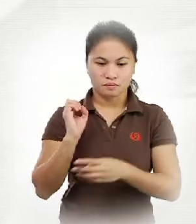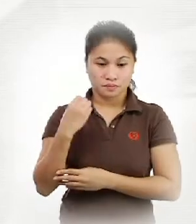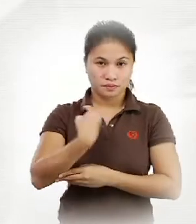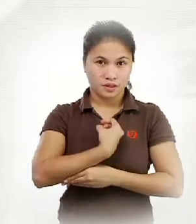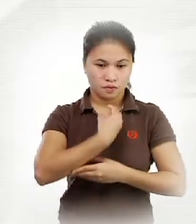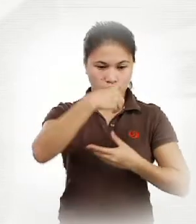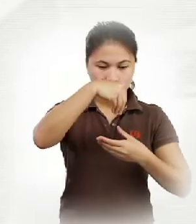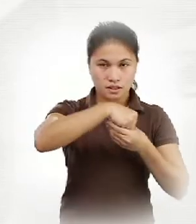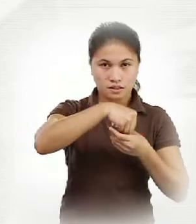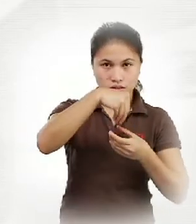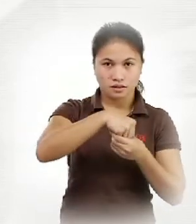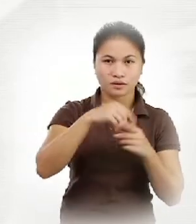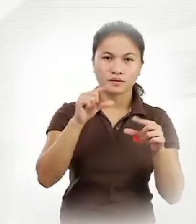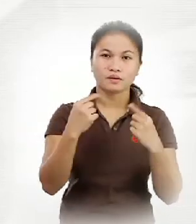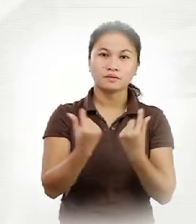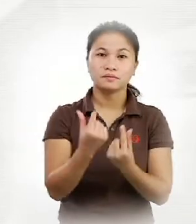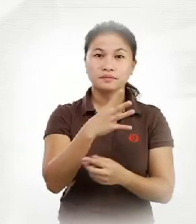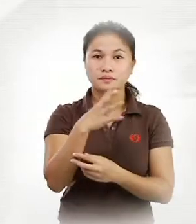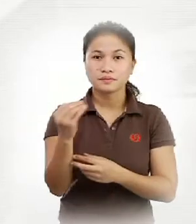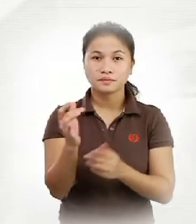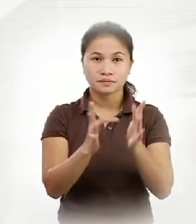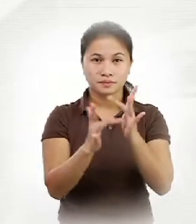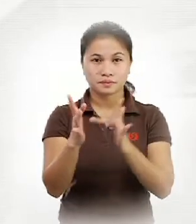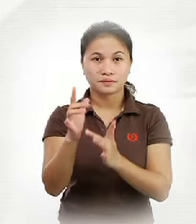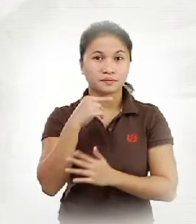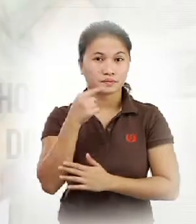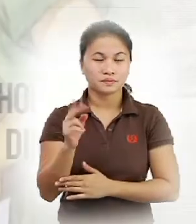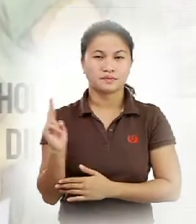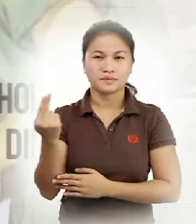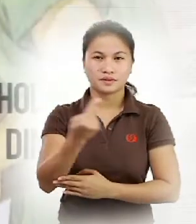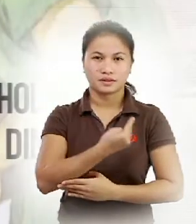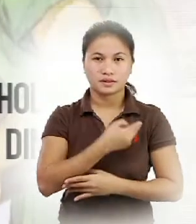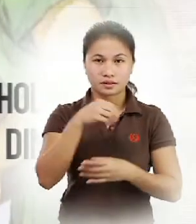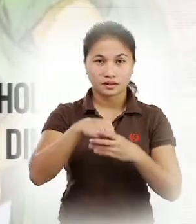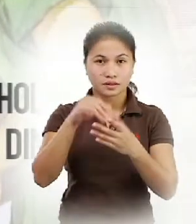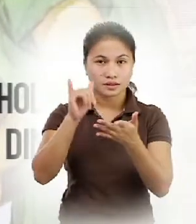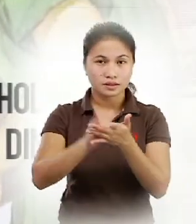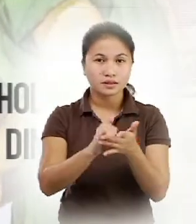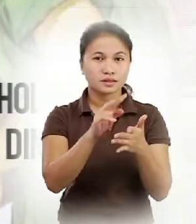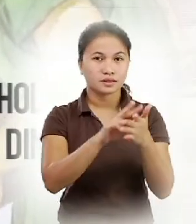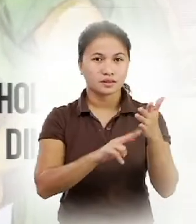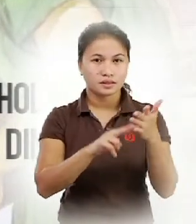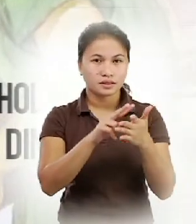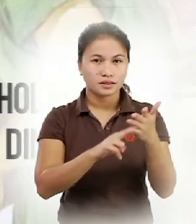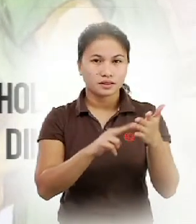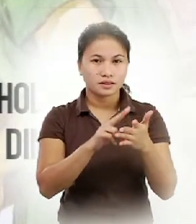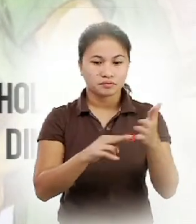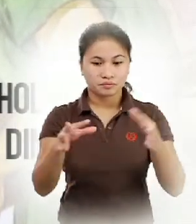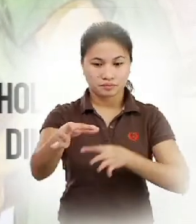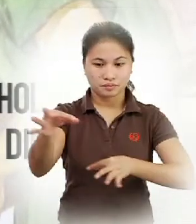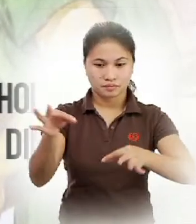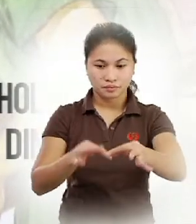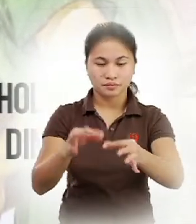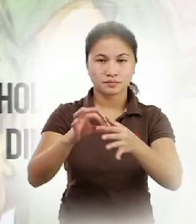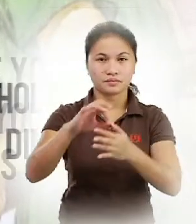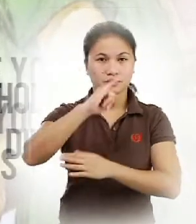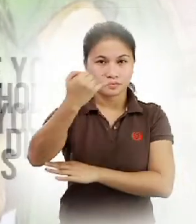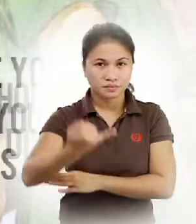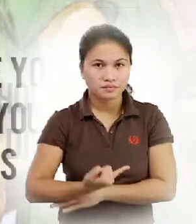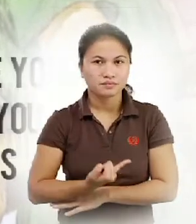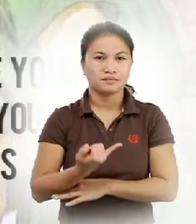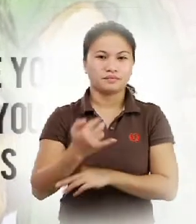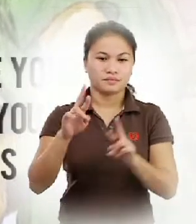And Jesus tells us in this reading, instead of inviting our relatives, our